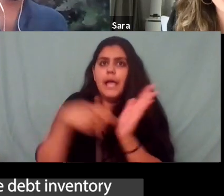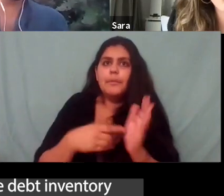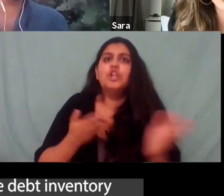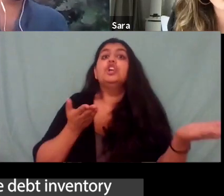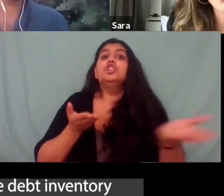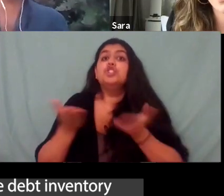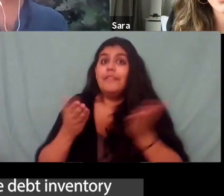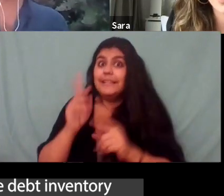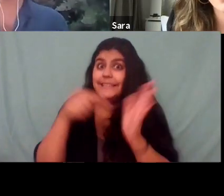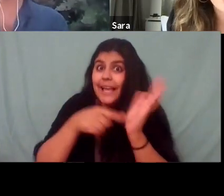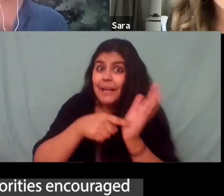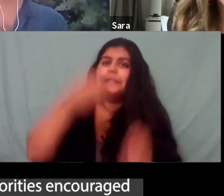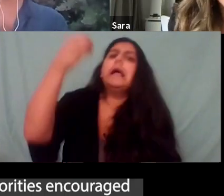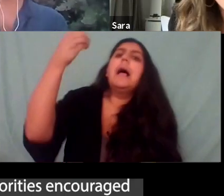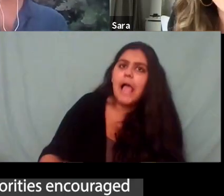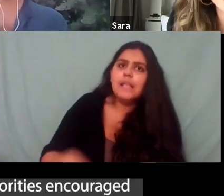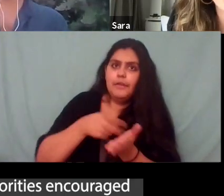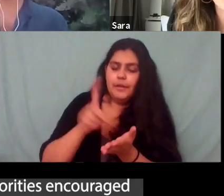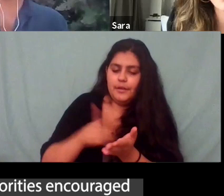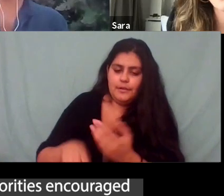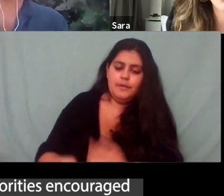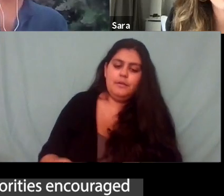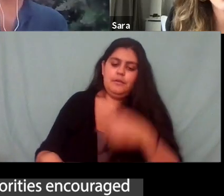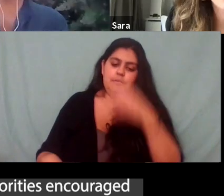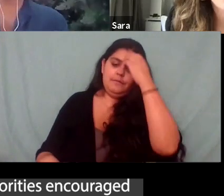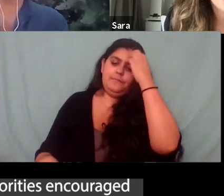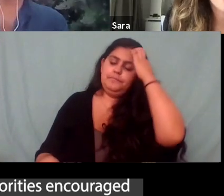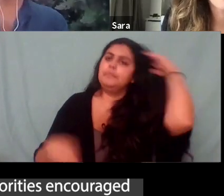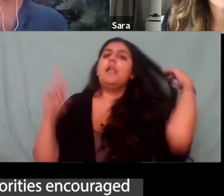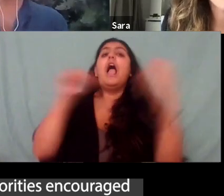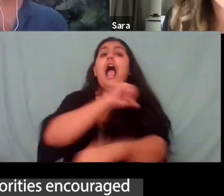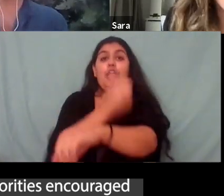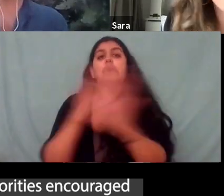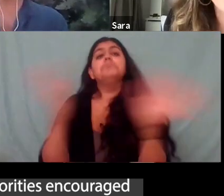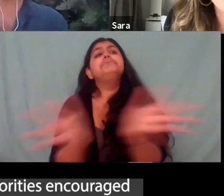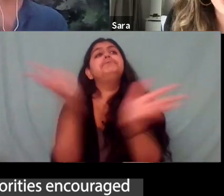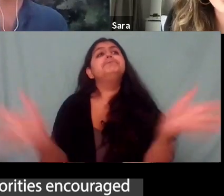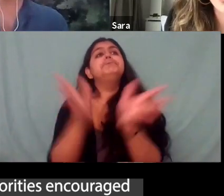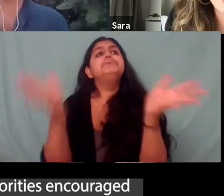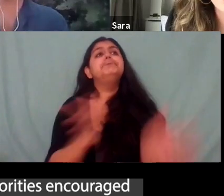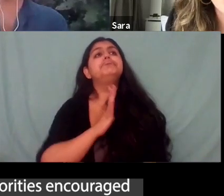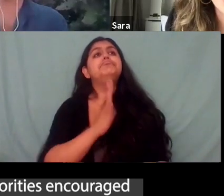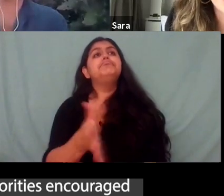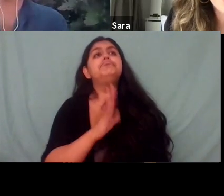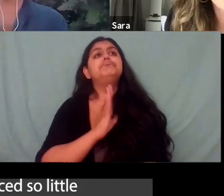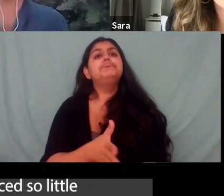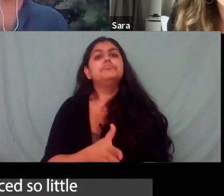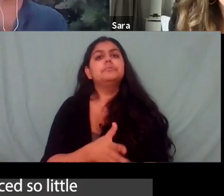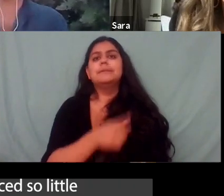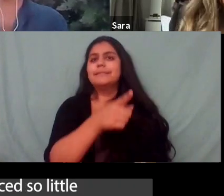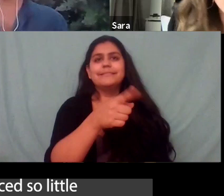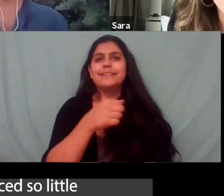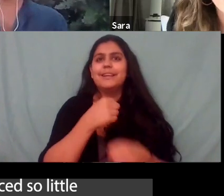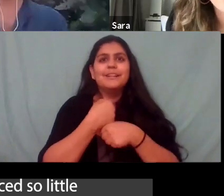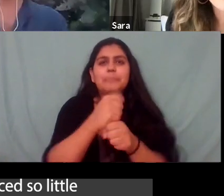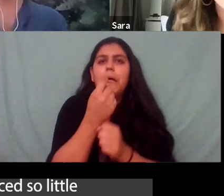the cost of servicing such debt. For years, the authorities encouraged and promoted a flawed economic model that produced